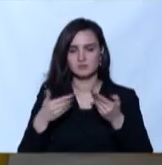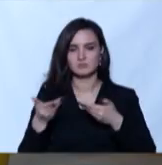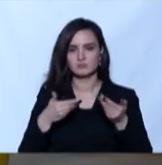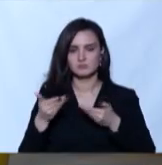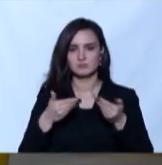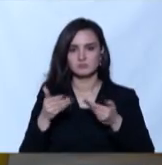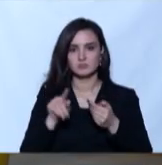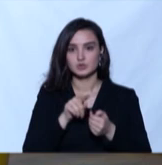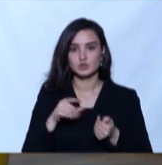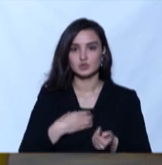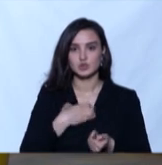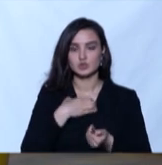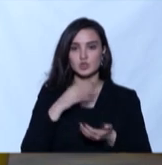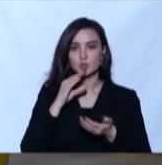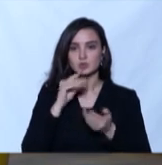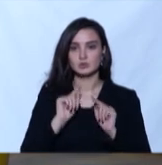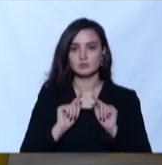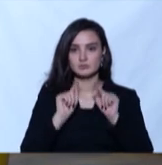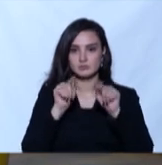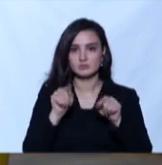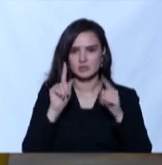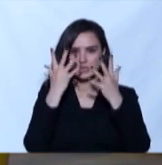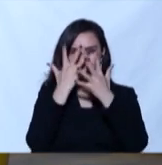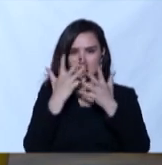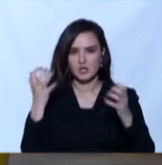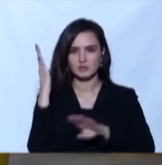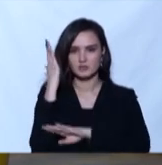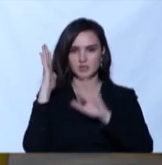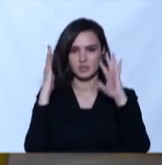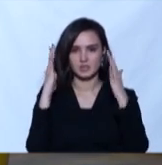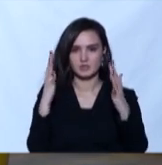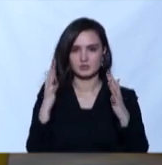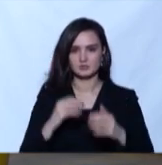became afraid when they reached the deep, dark forest.